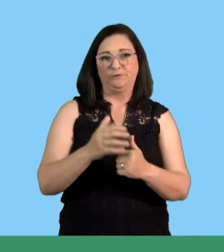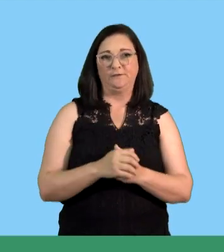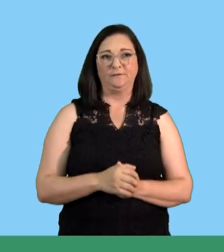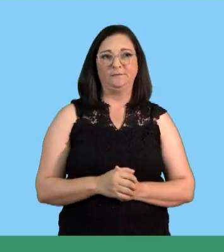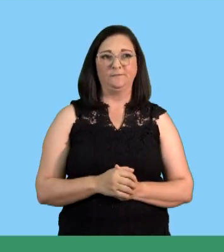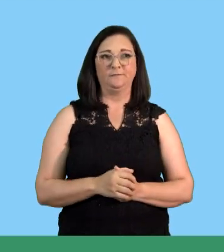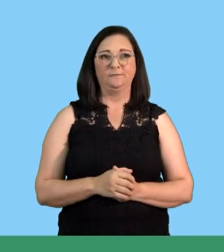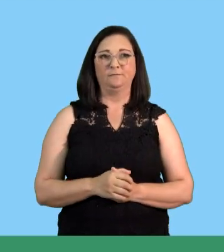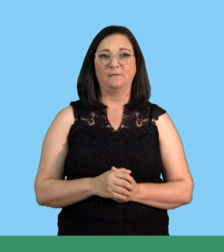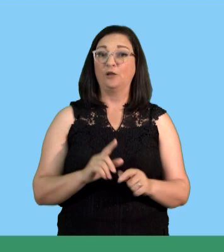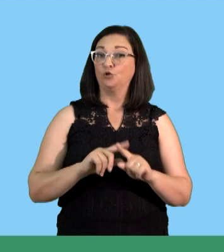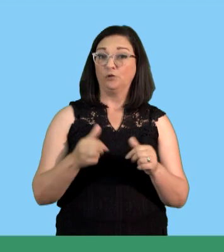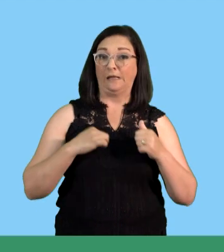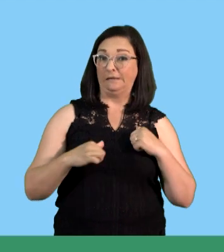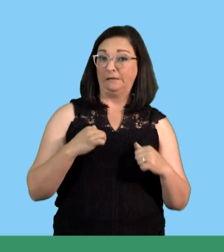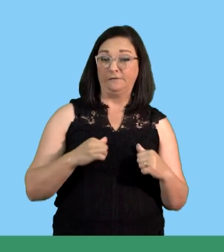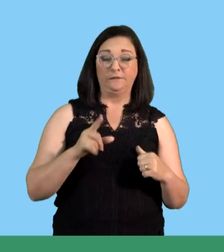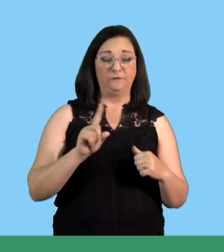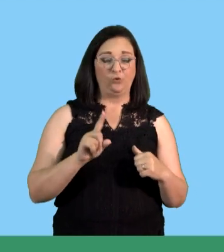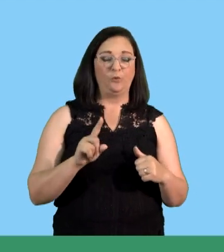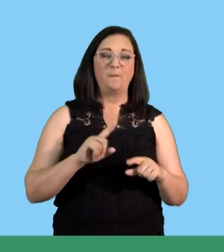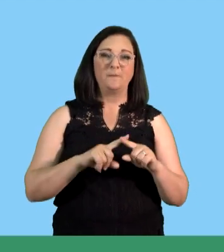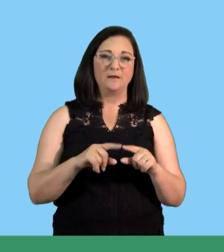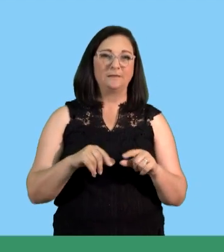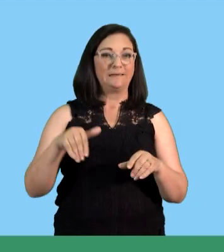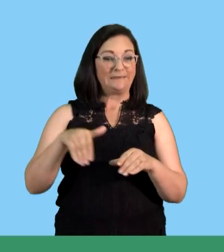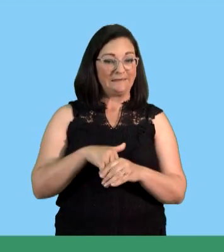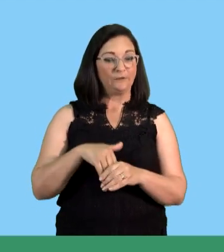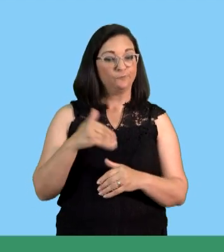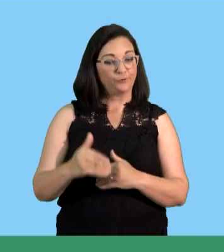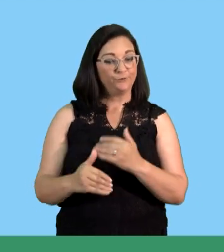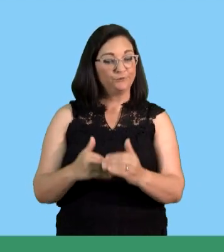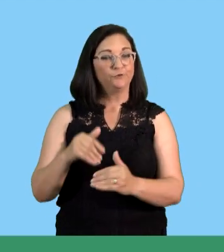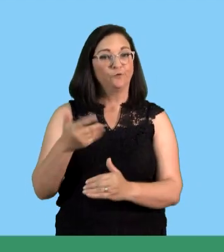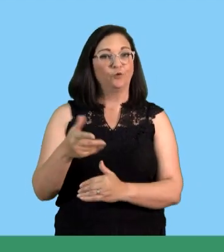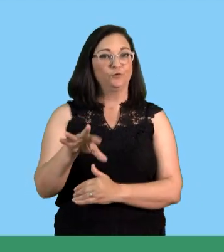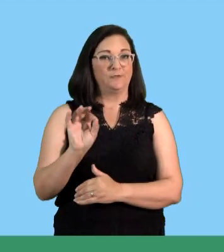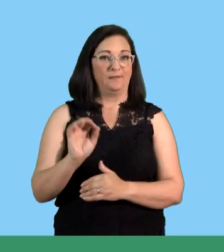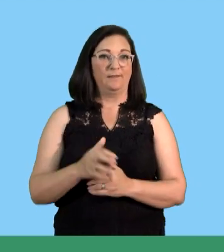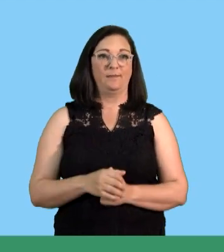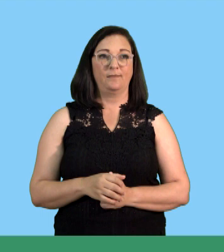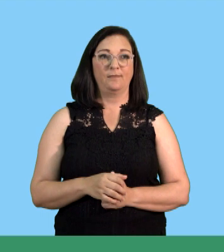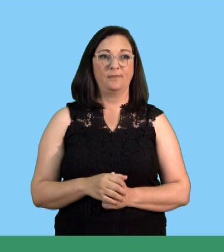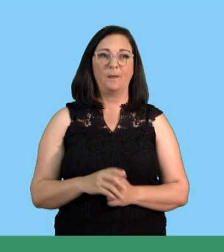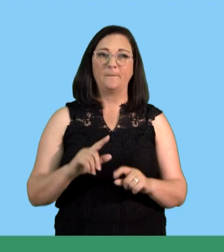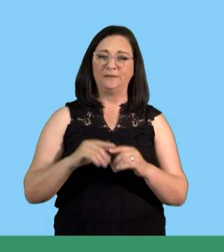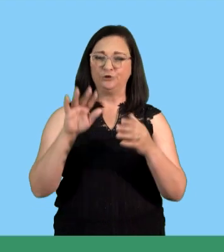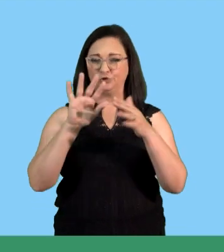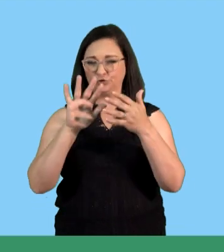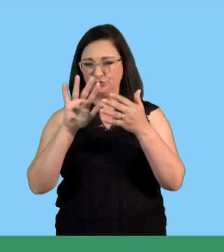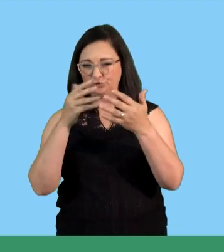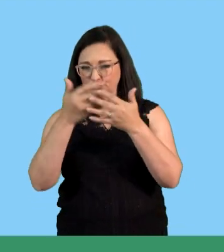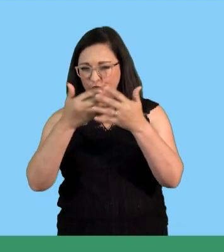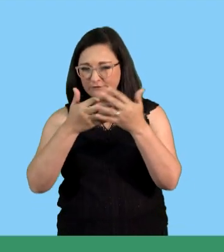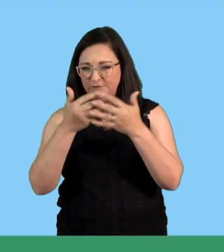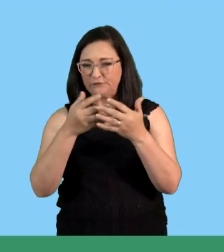very important. Screening is not an activity, but it is a part of a selection process. So when we are screening, what are